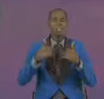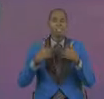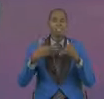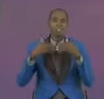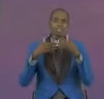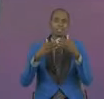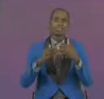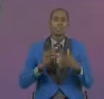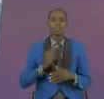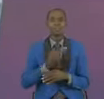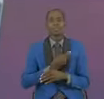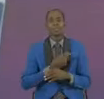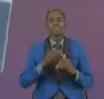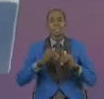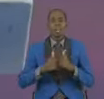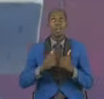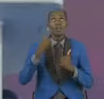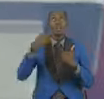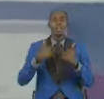how he has made us to make